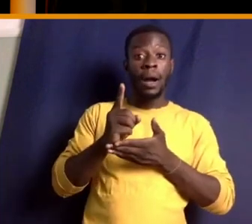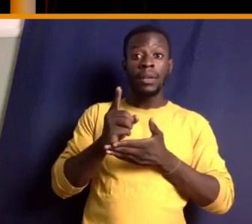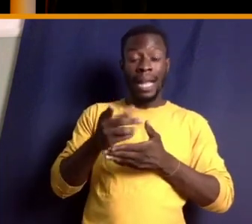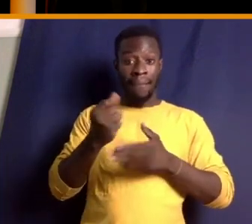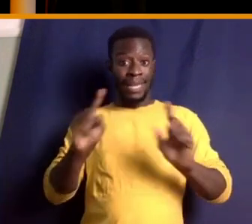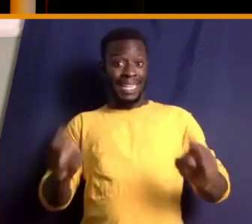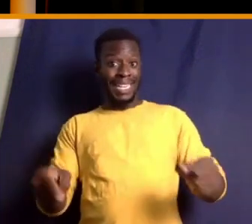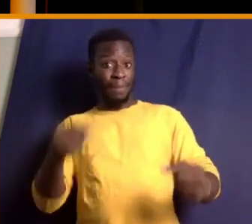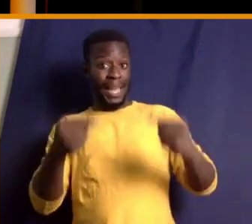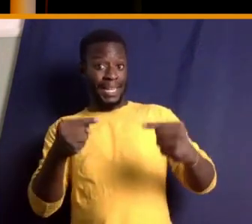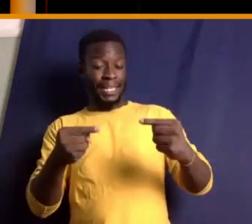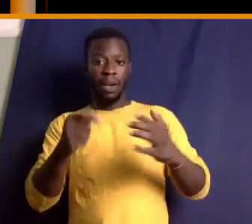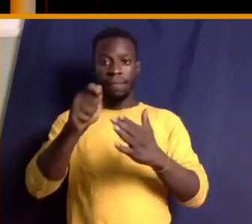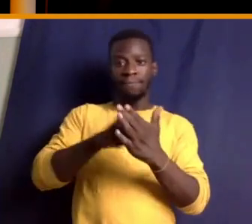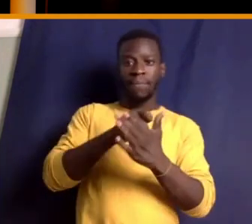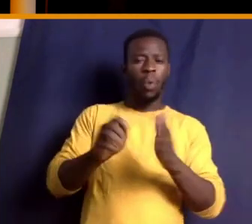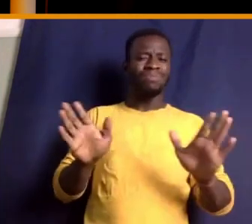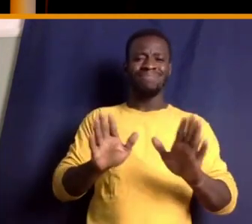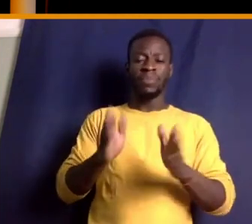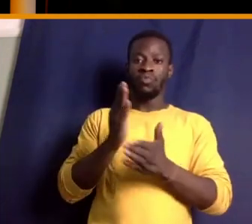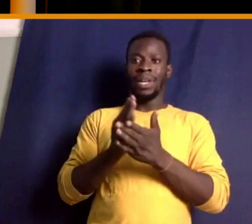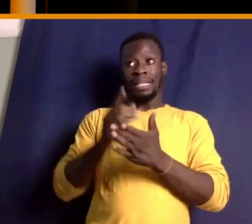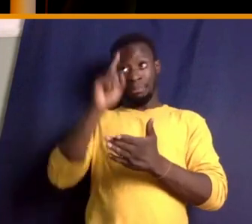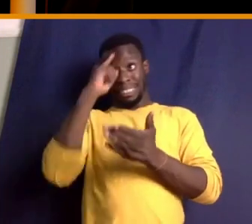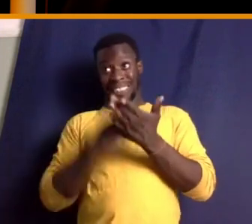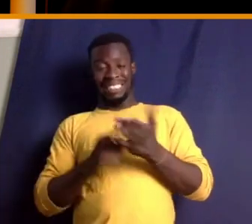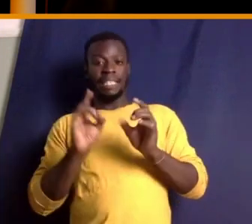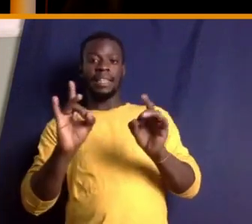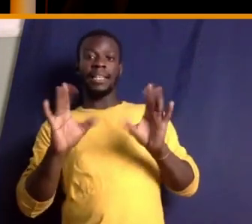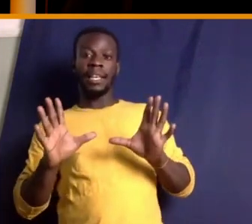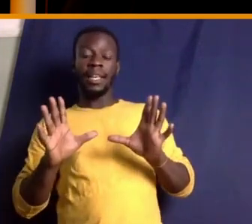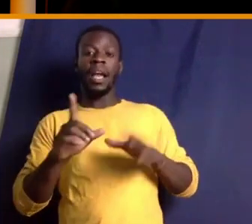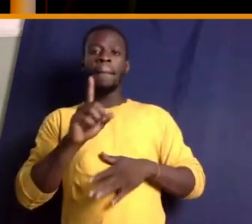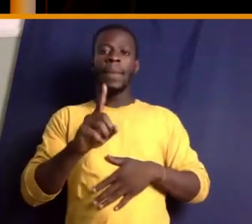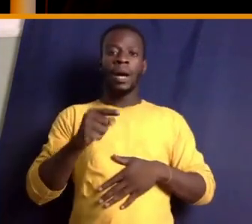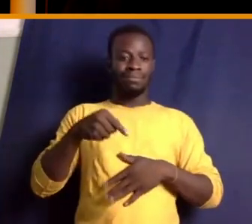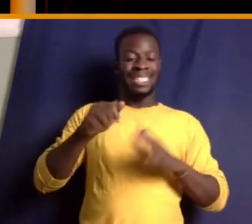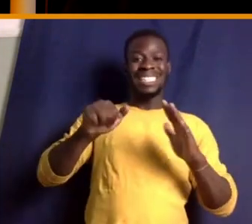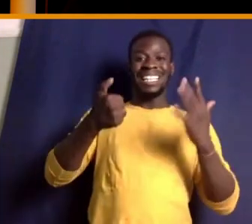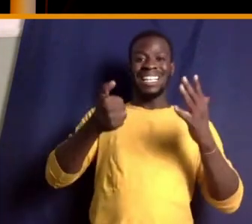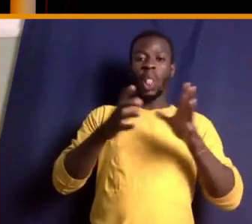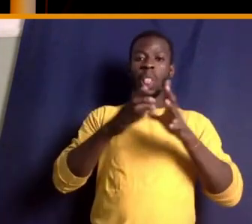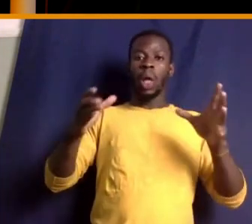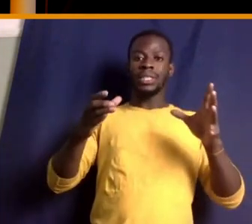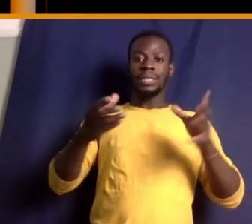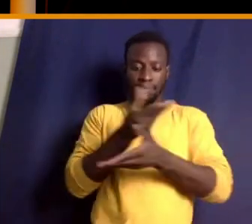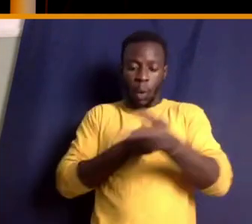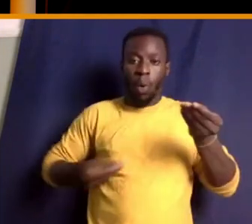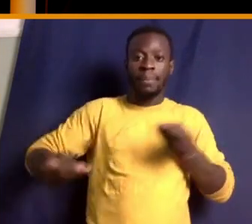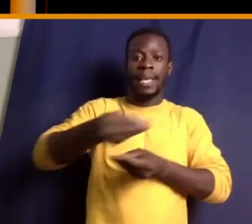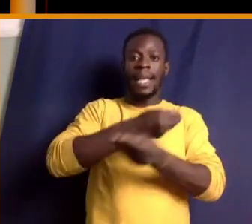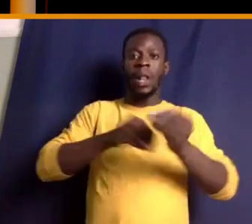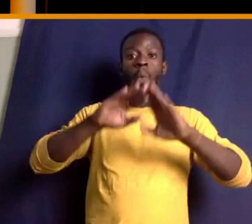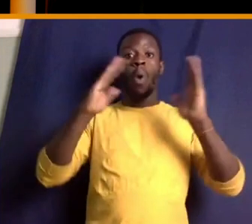vote. It ought to be possible for us to use access to the sixth largest economy in the world to agree terms with our trading partners that go beyond